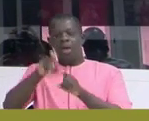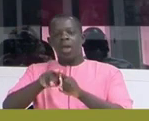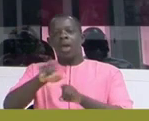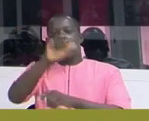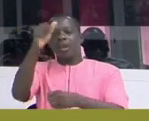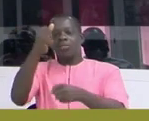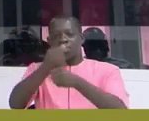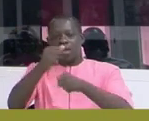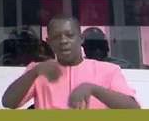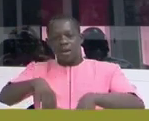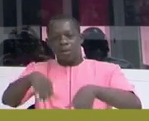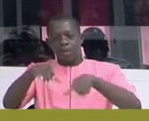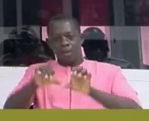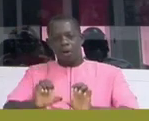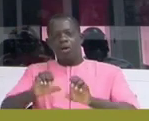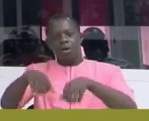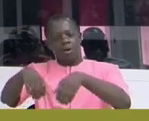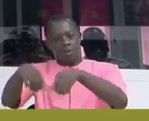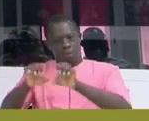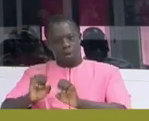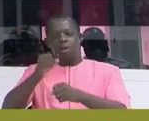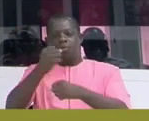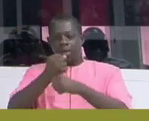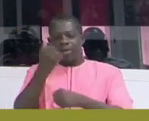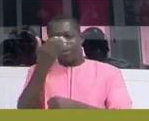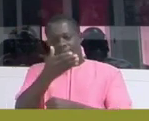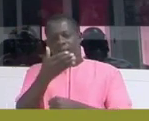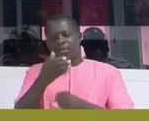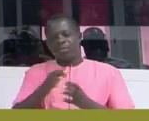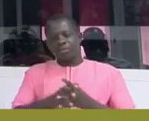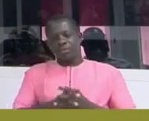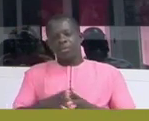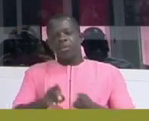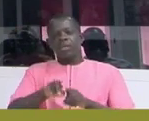that job and also to mold